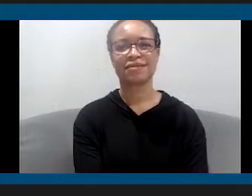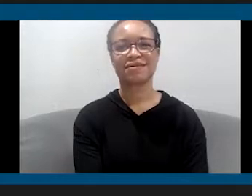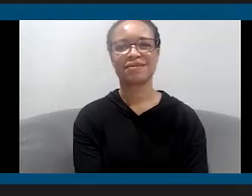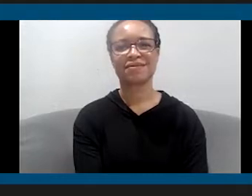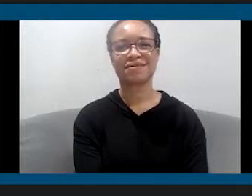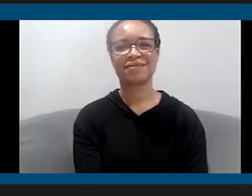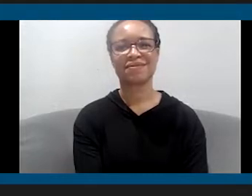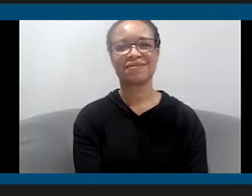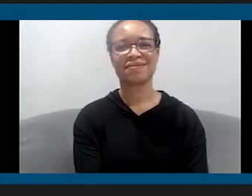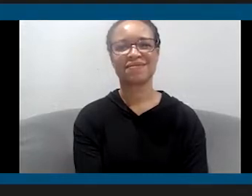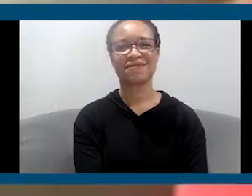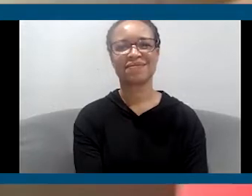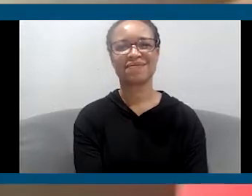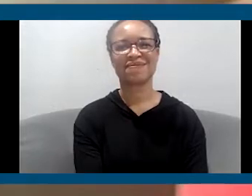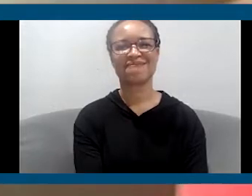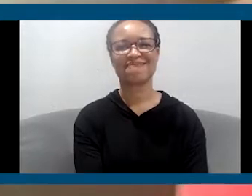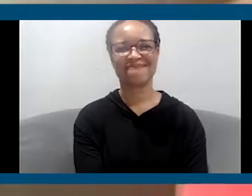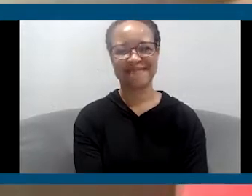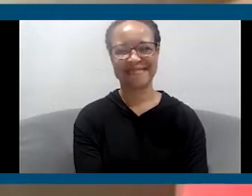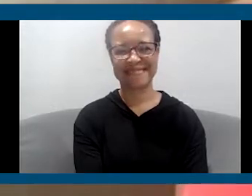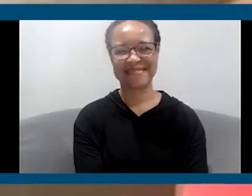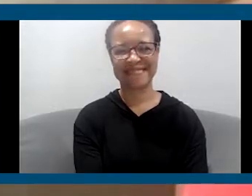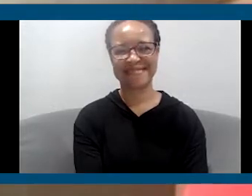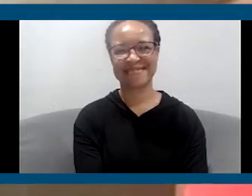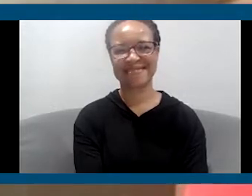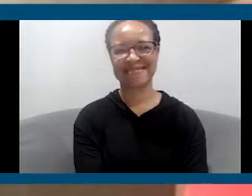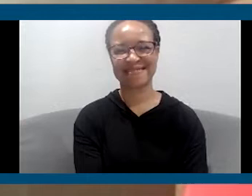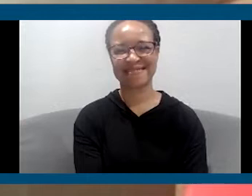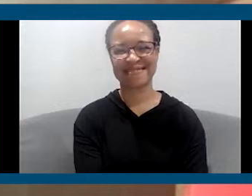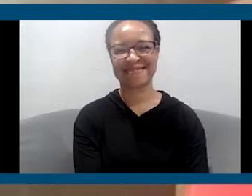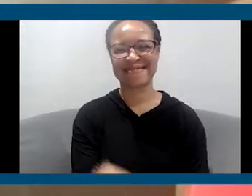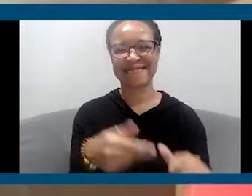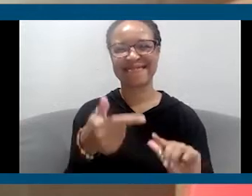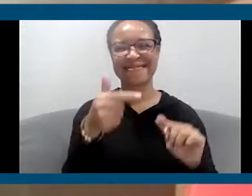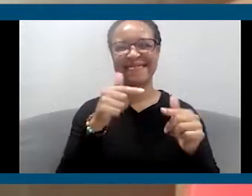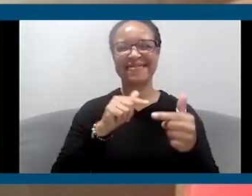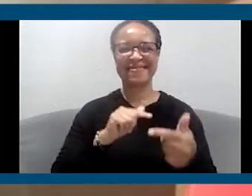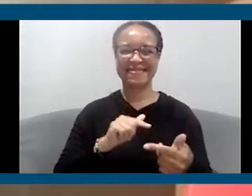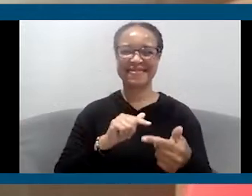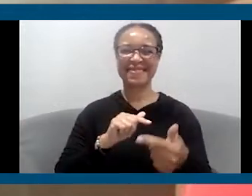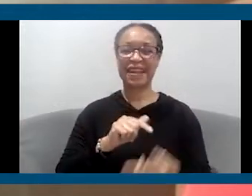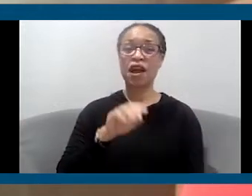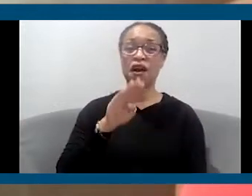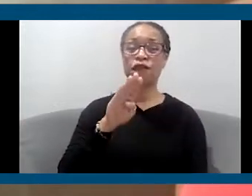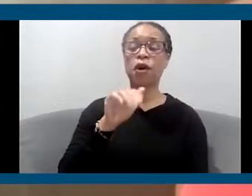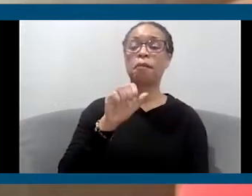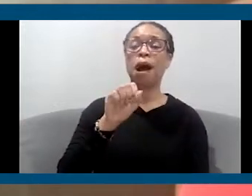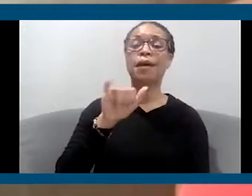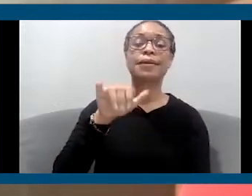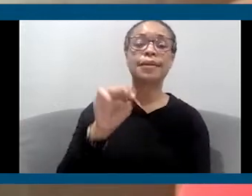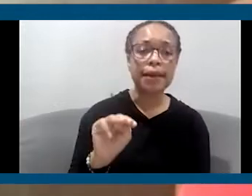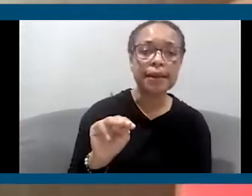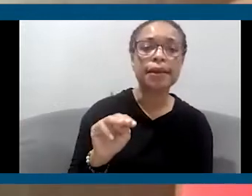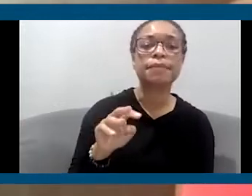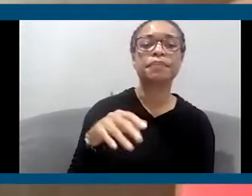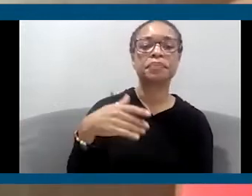so. Thank you so much. And for Yasser and Basim, can we get, what is one thing